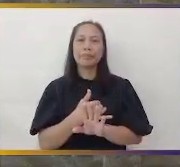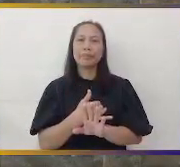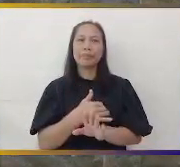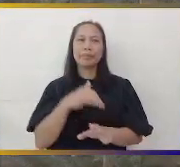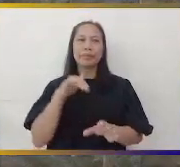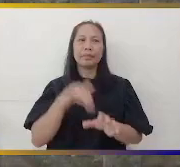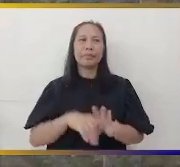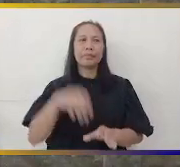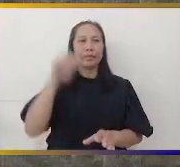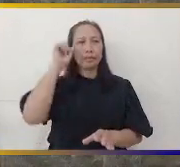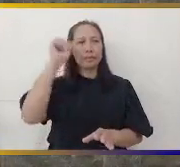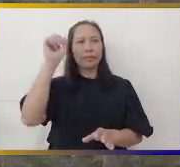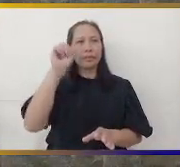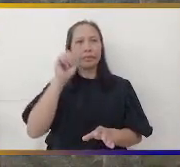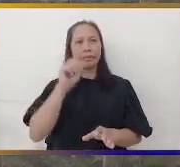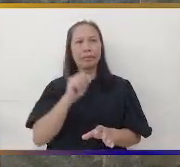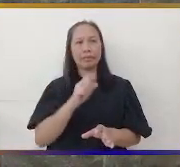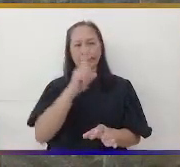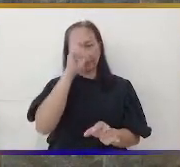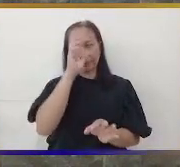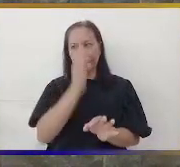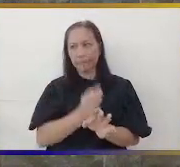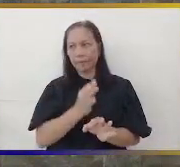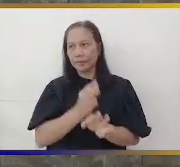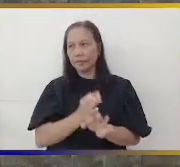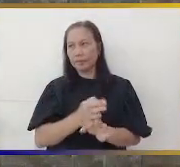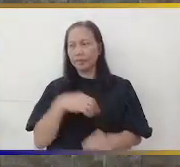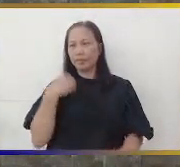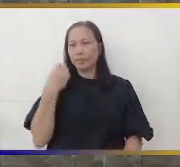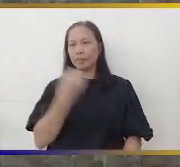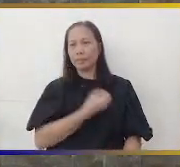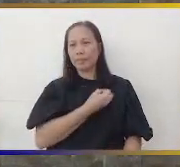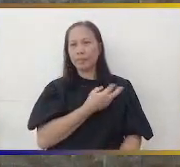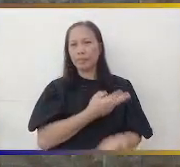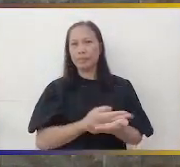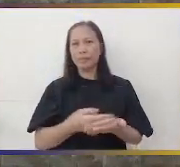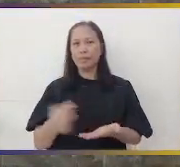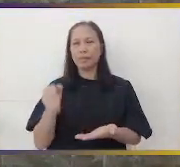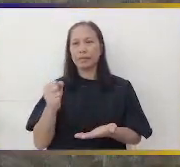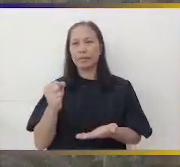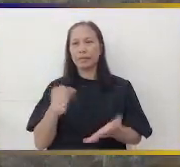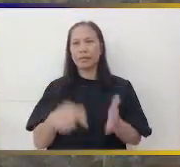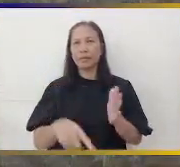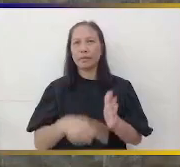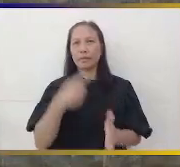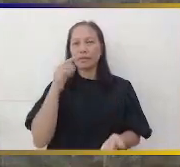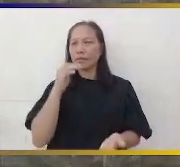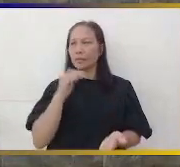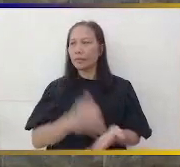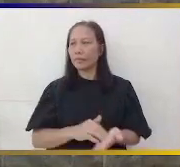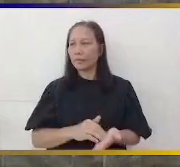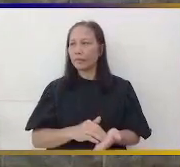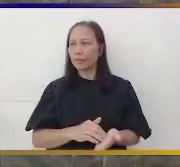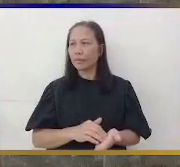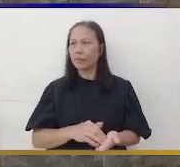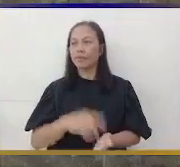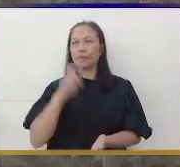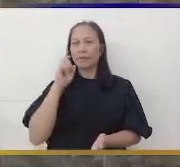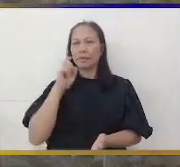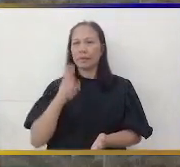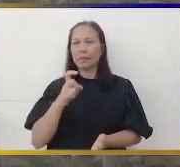their brethren our relationship then a relationship once again ay maaayos sa